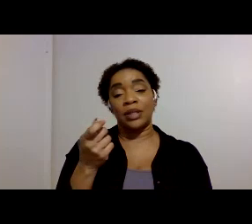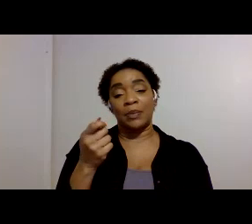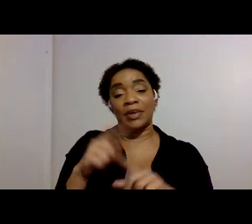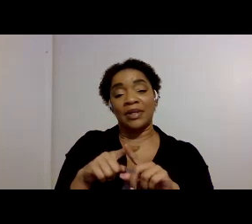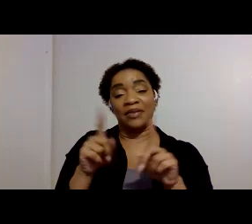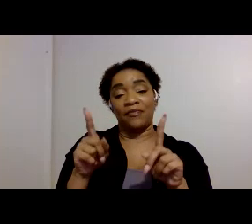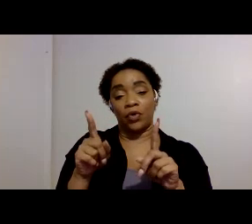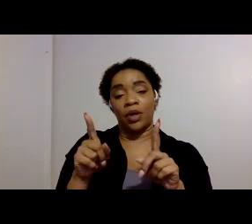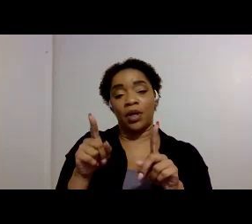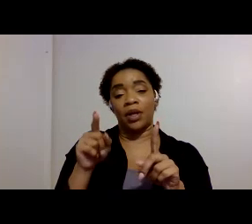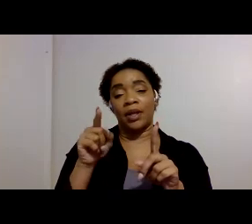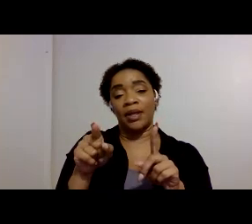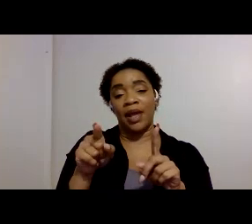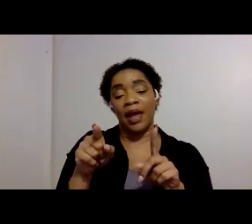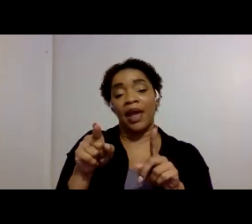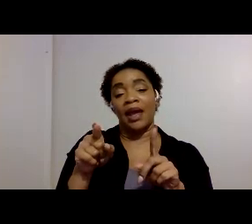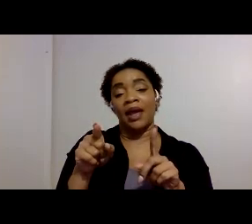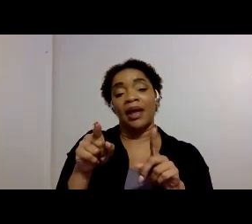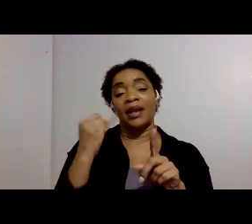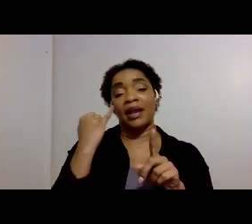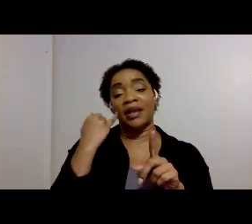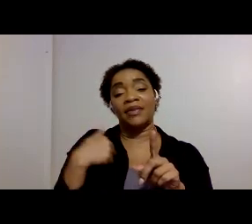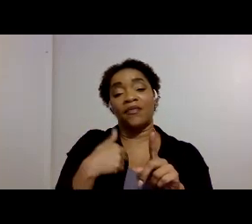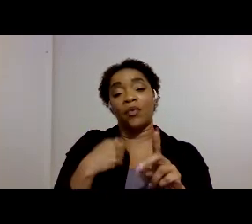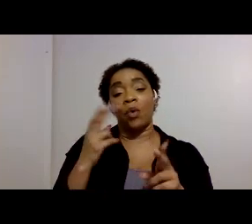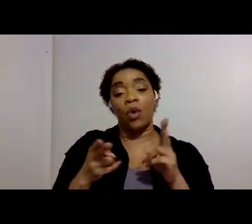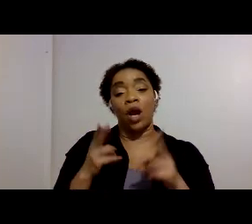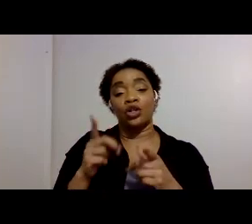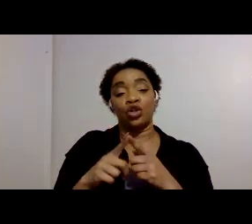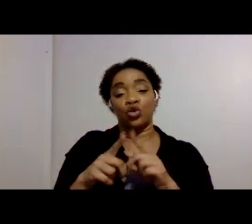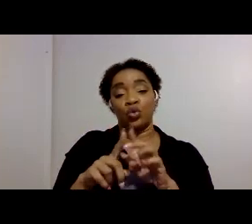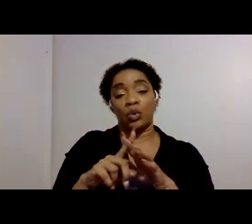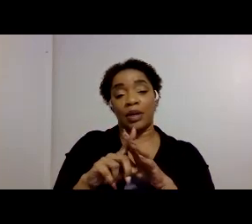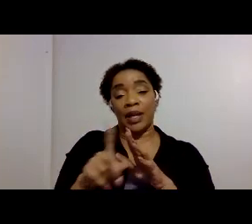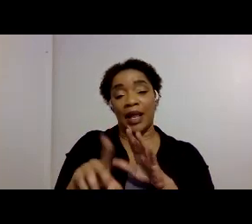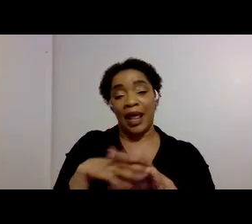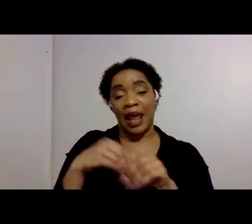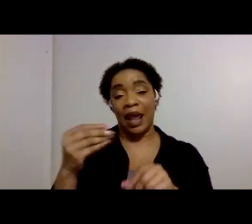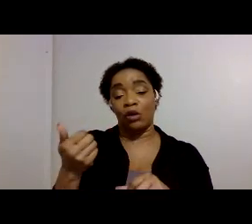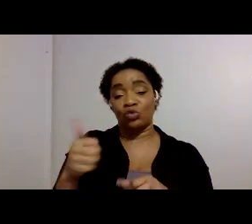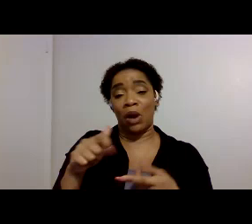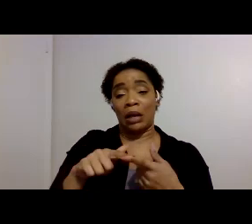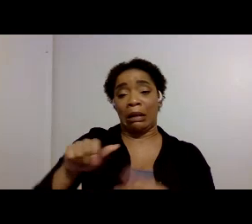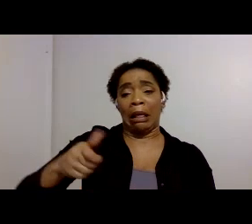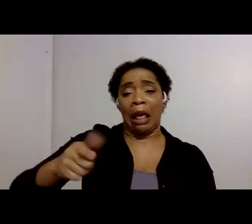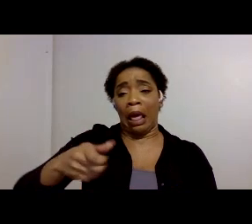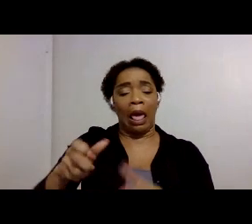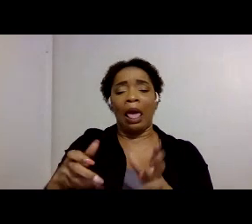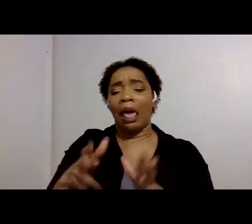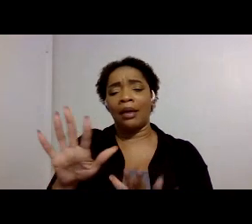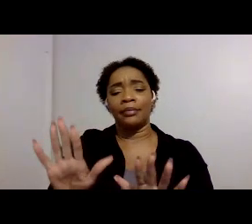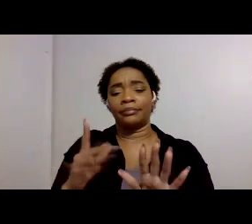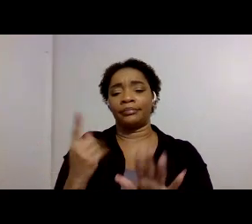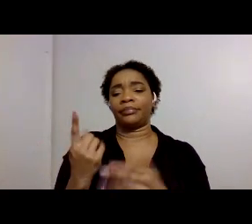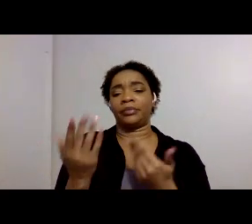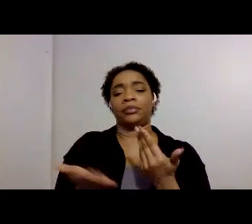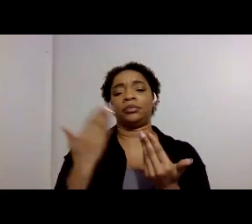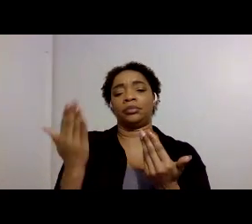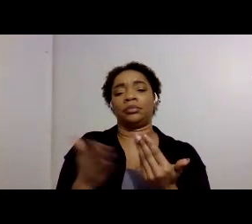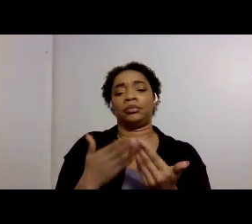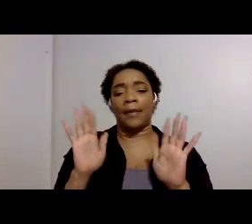case we're rushing to get out and then, trying to fumble with a knob or special opening device. You